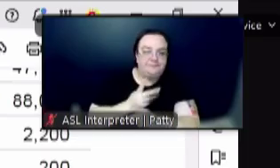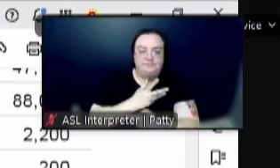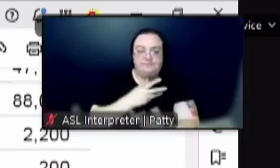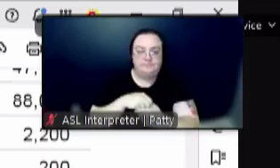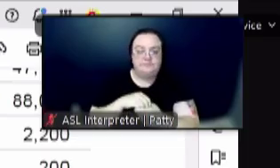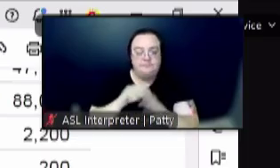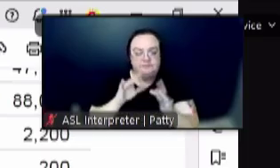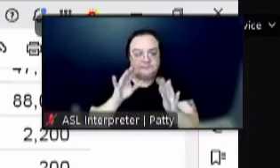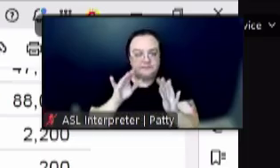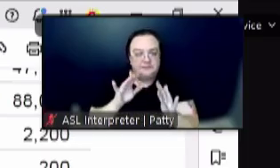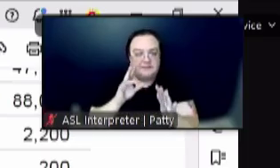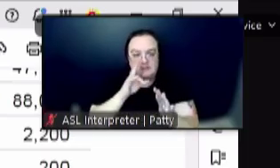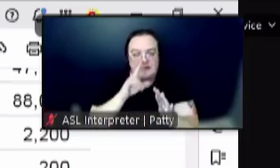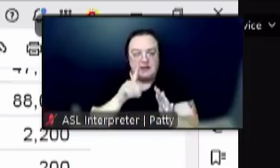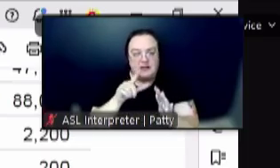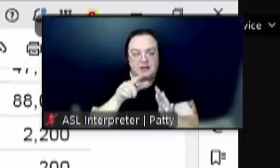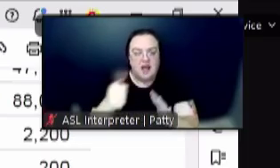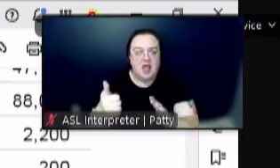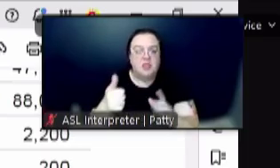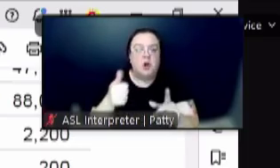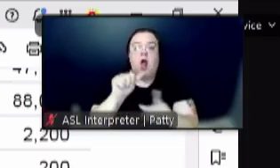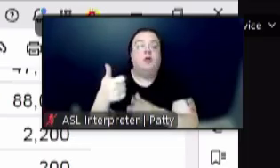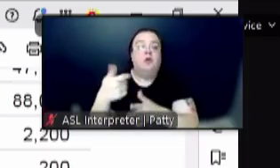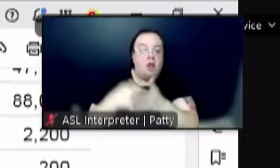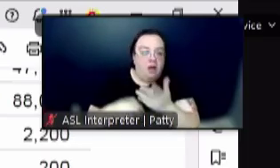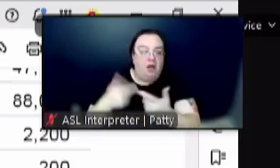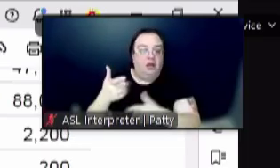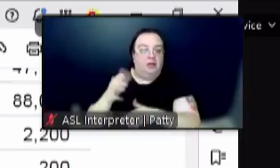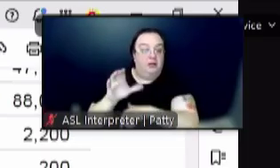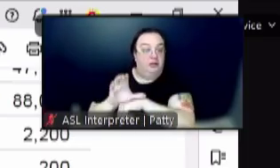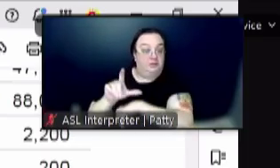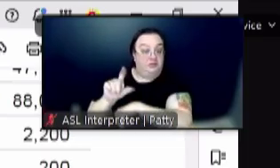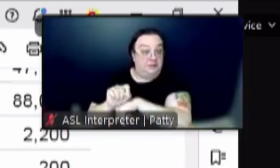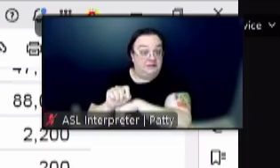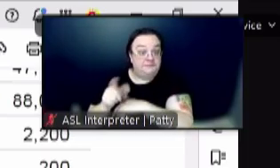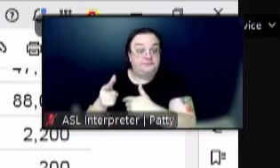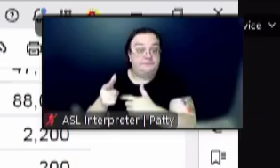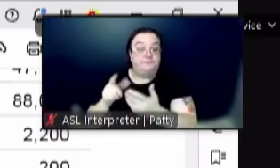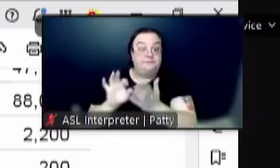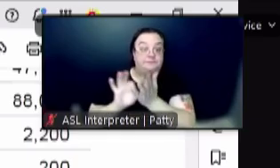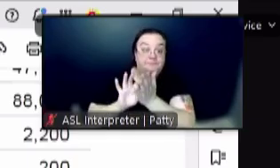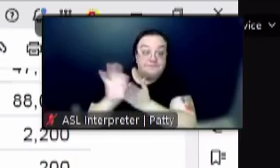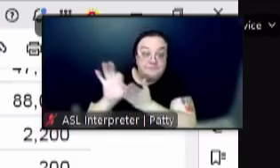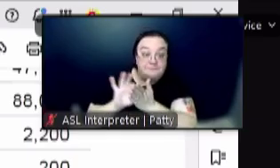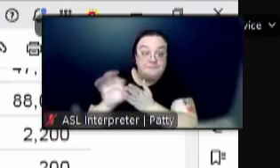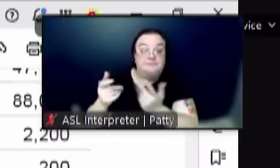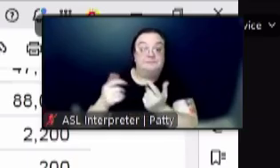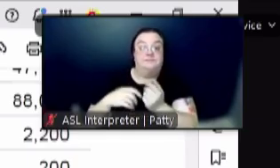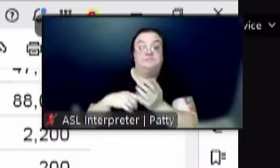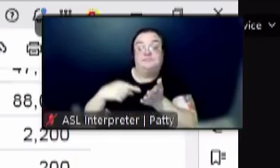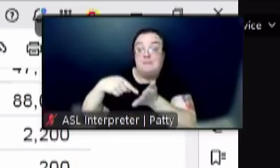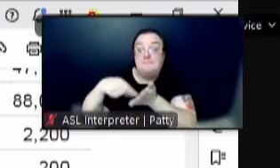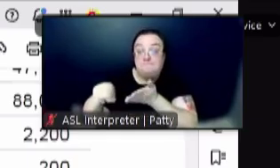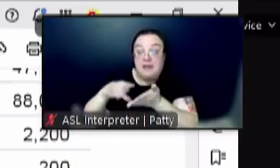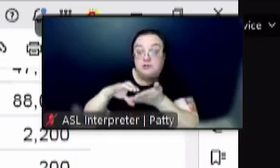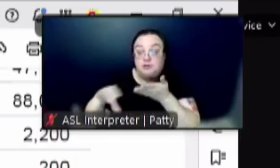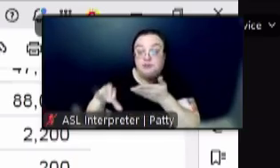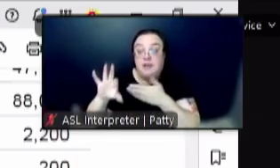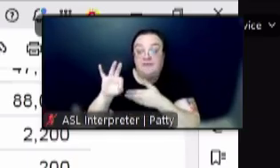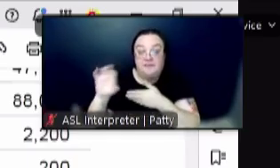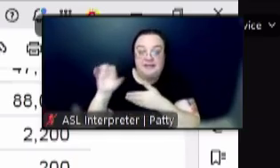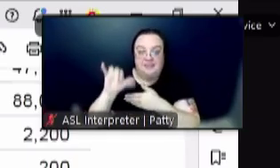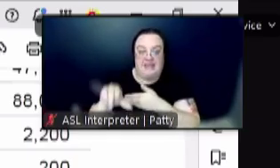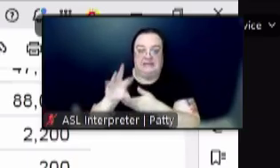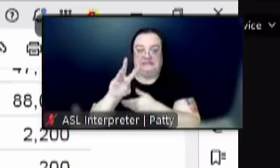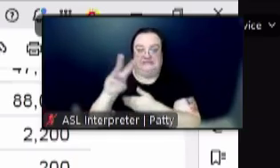We see other charges, the consultant accounts paycheck fees, that's at